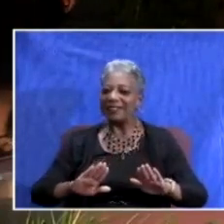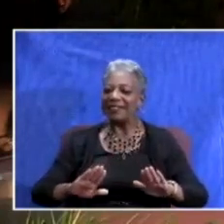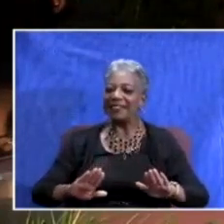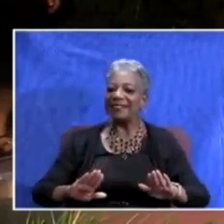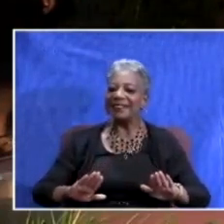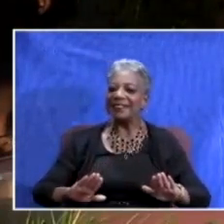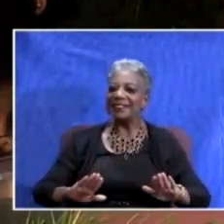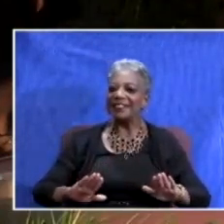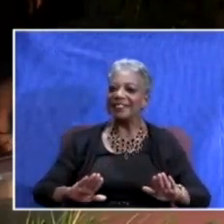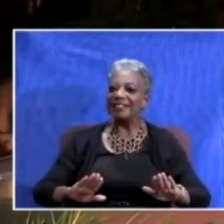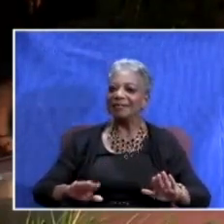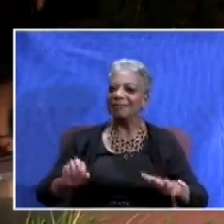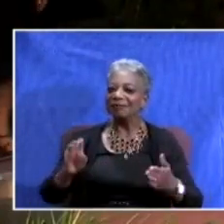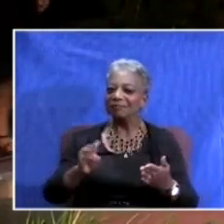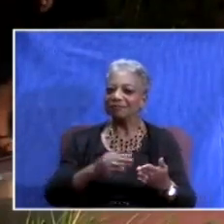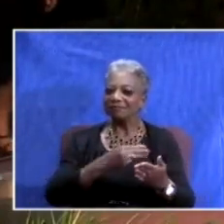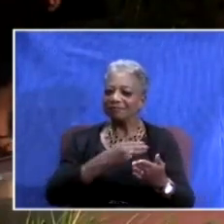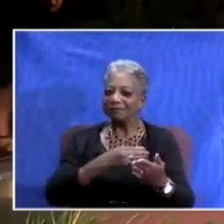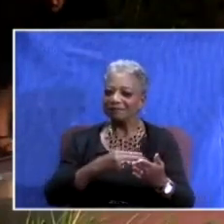My God.